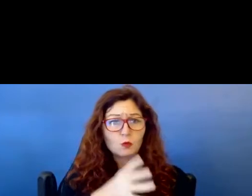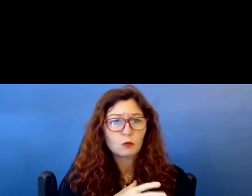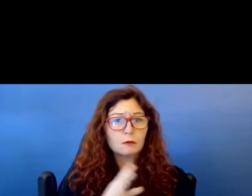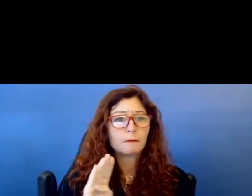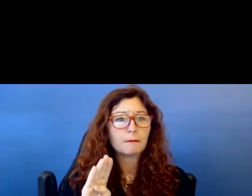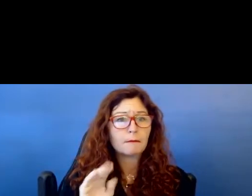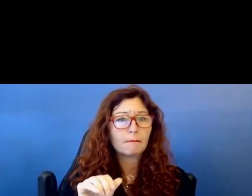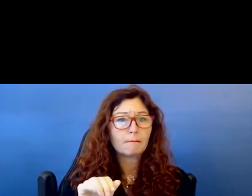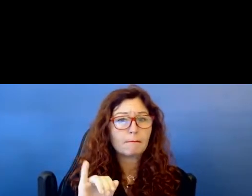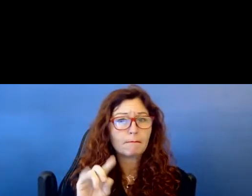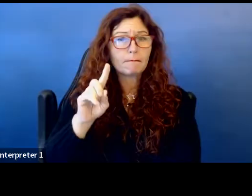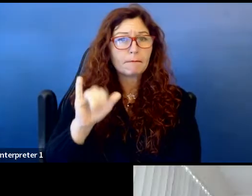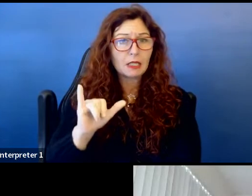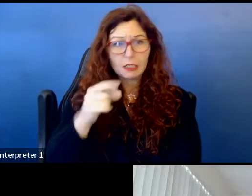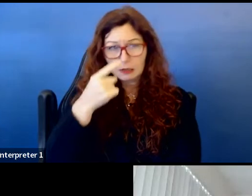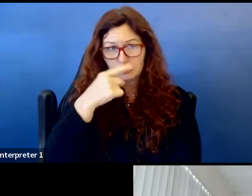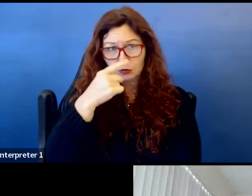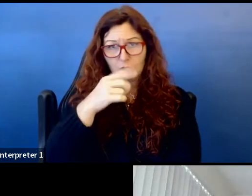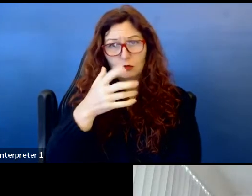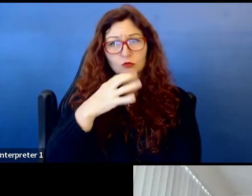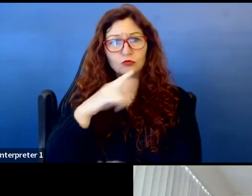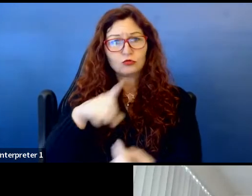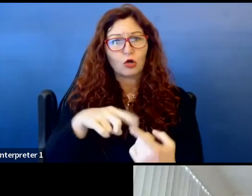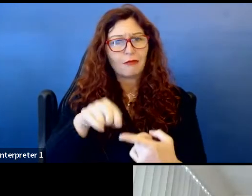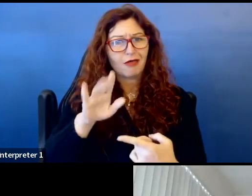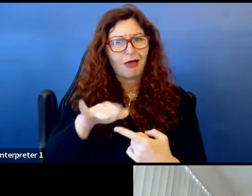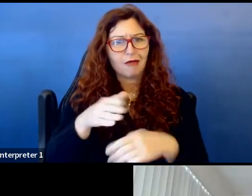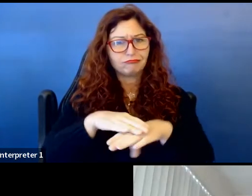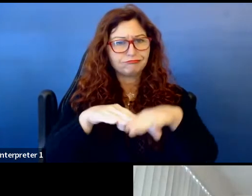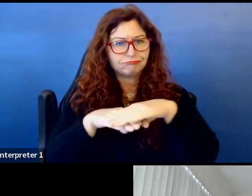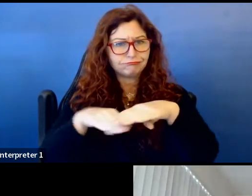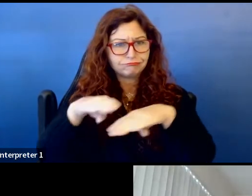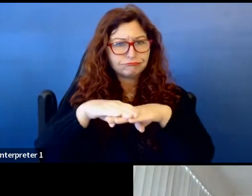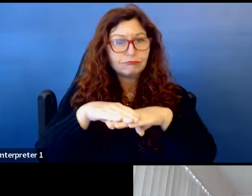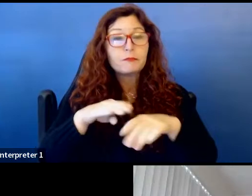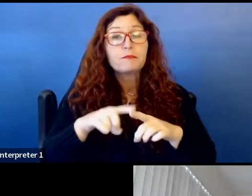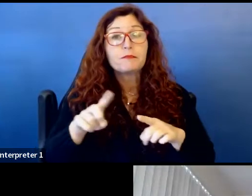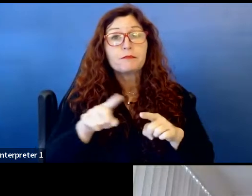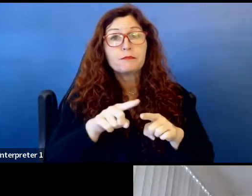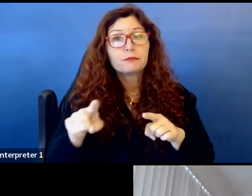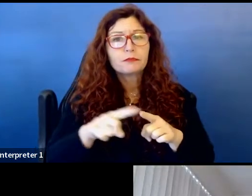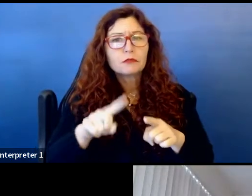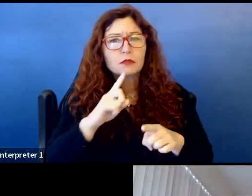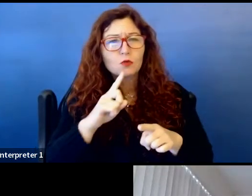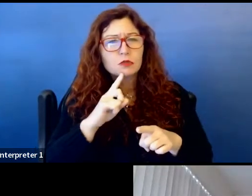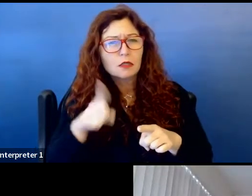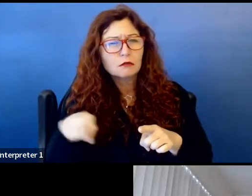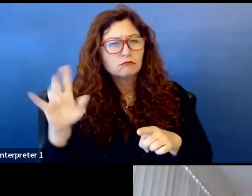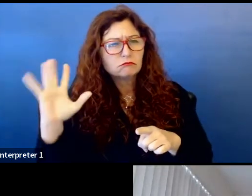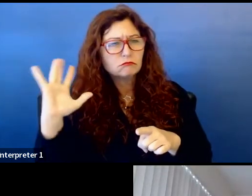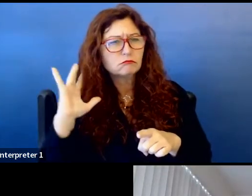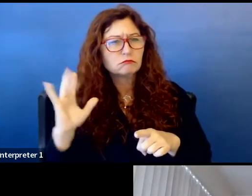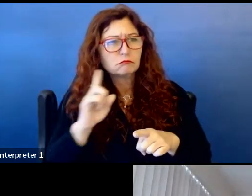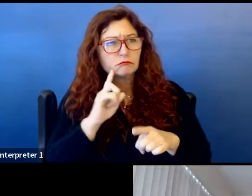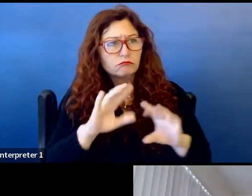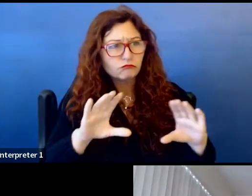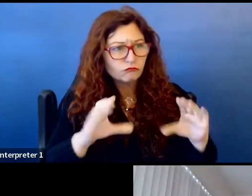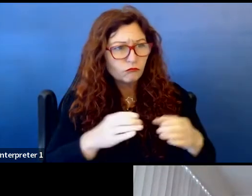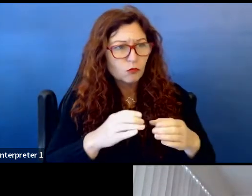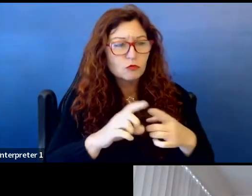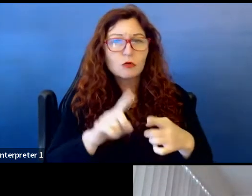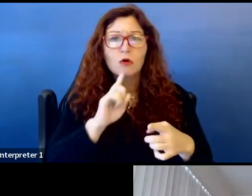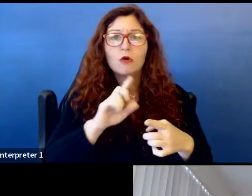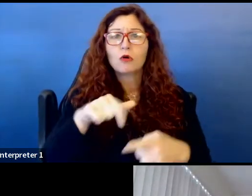question about intersectionality um i think that you say you organize on behalf of queer and black